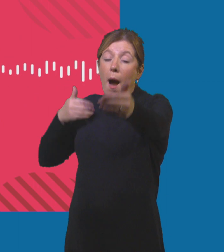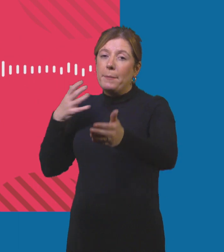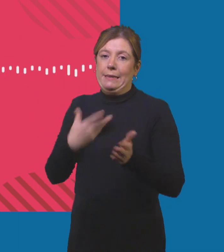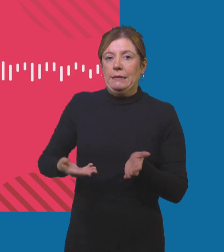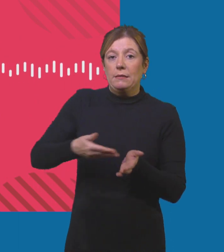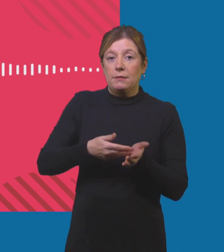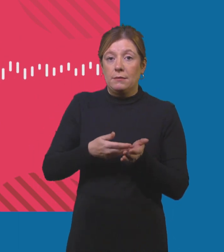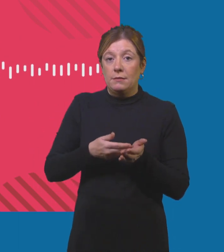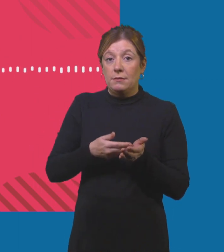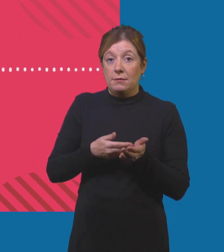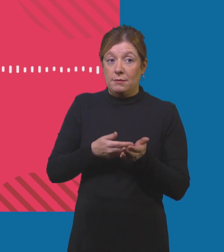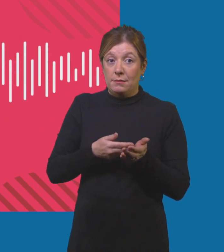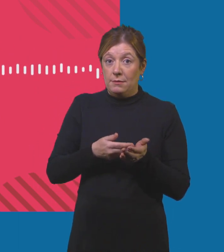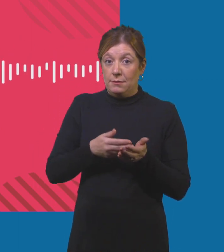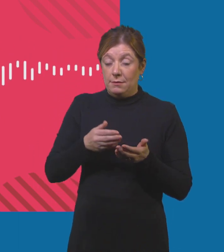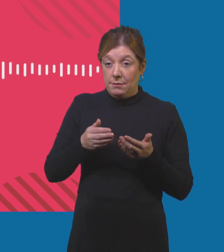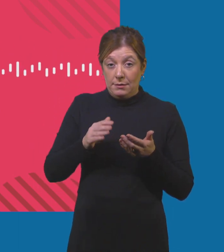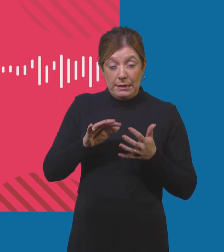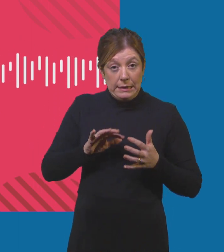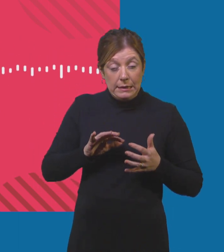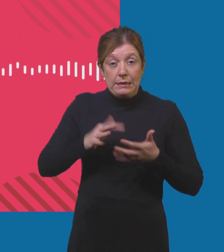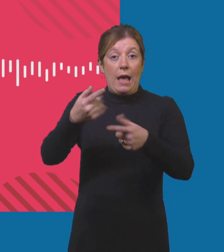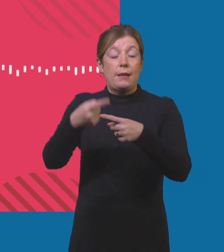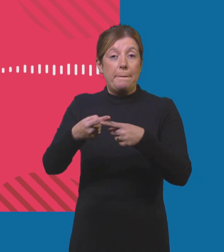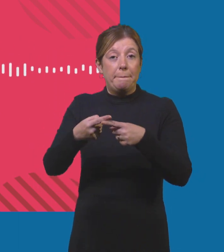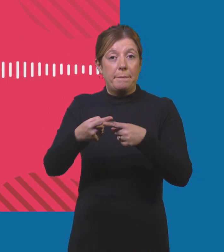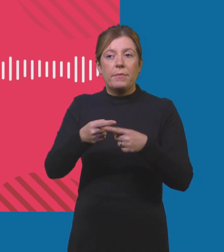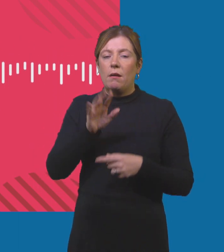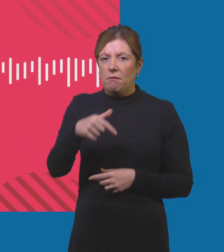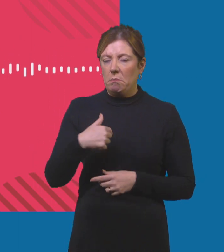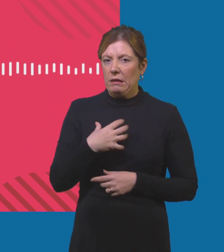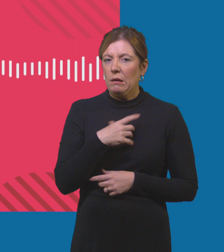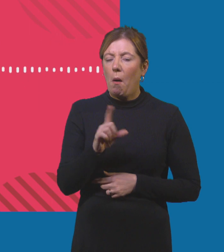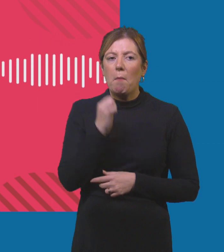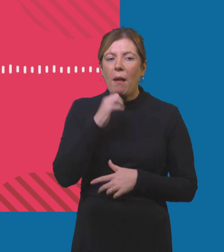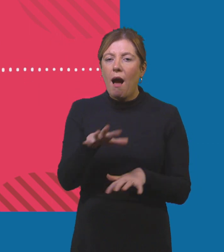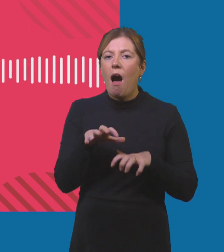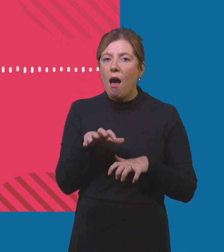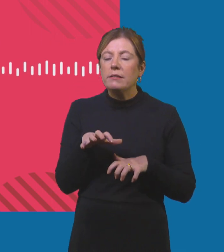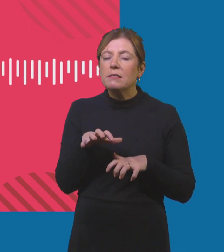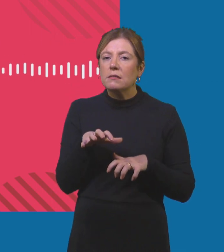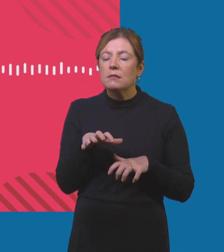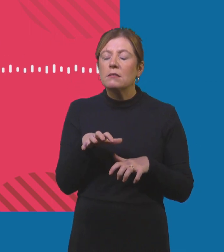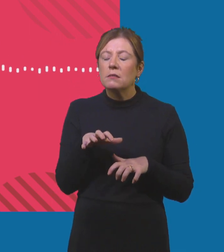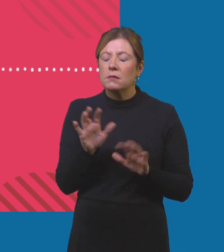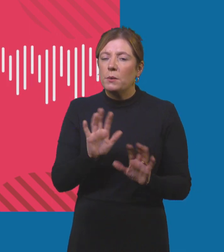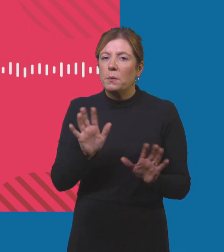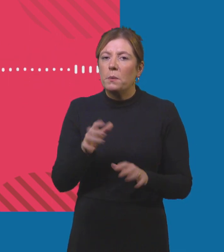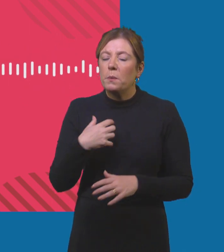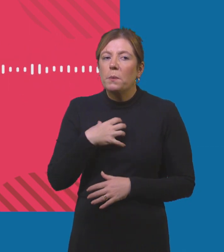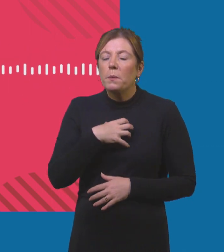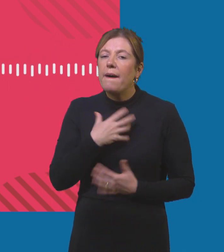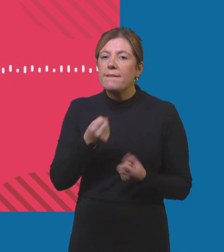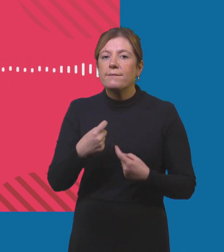can be looking at up to 10 times the stopping distance in snow or ice. Black ice terrifies me. Yeah. Like I mean, like that is just